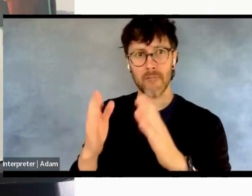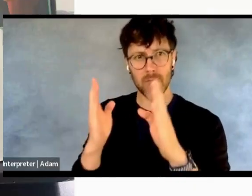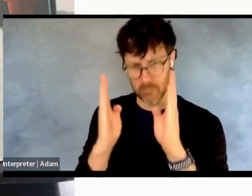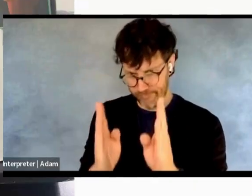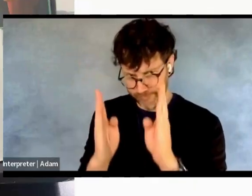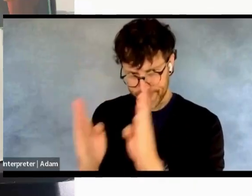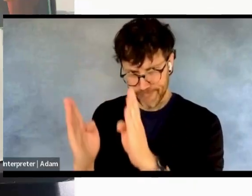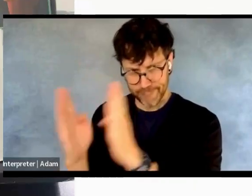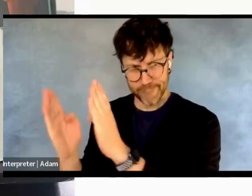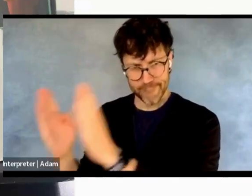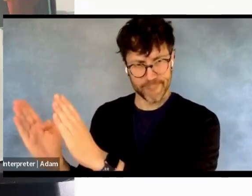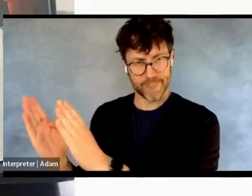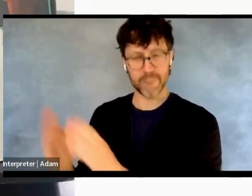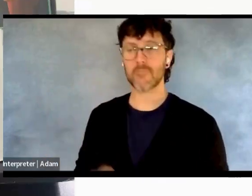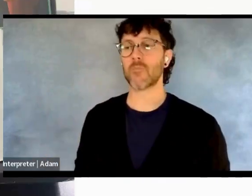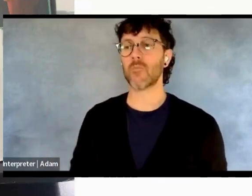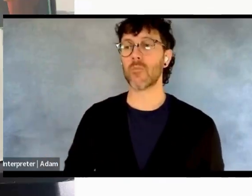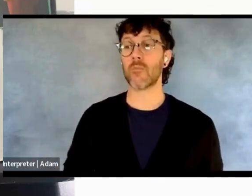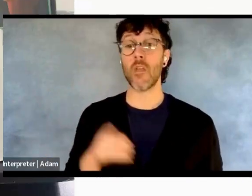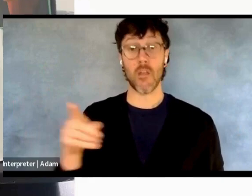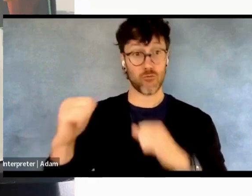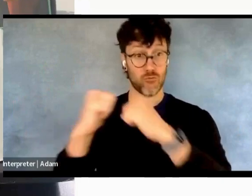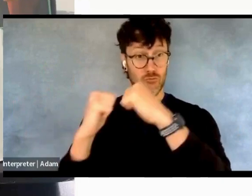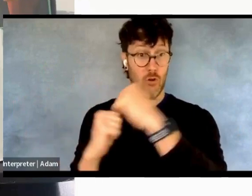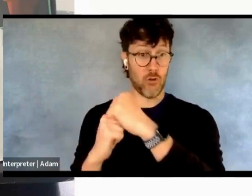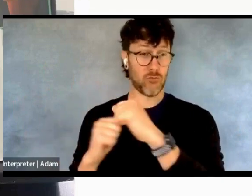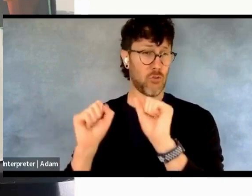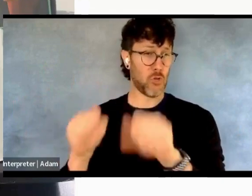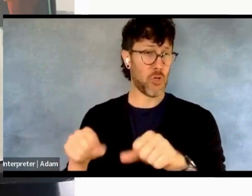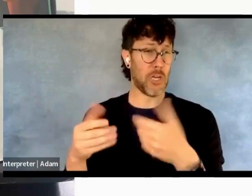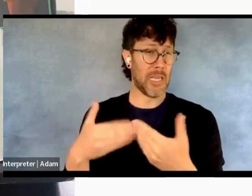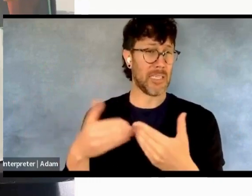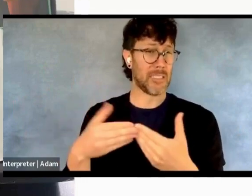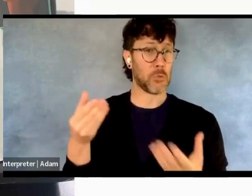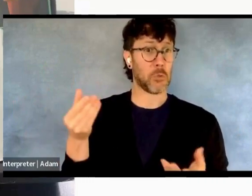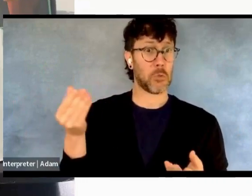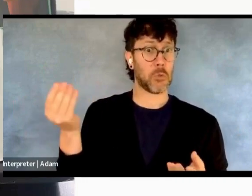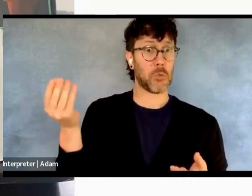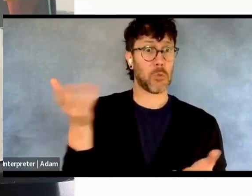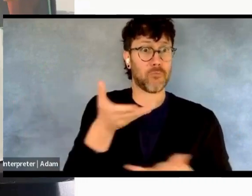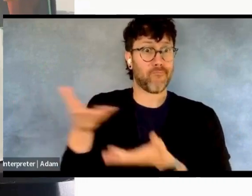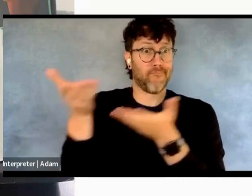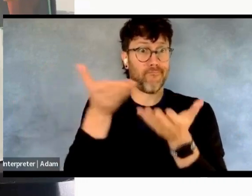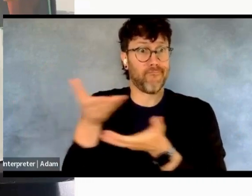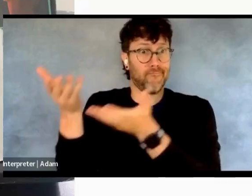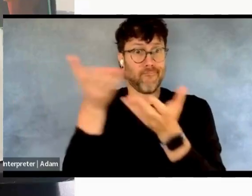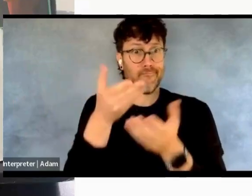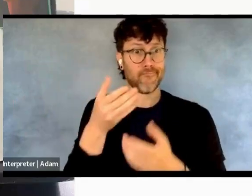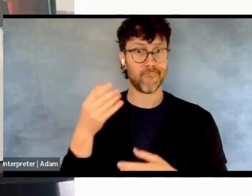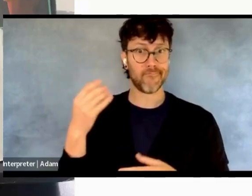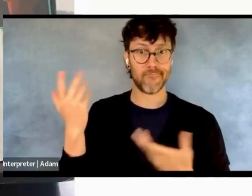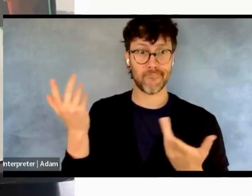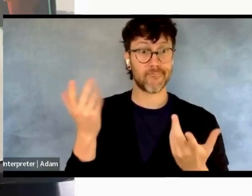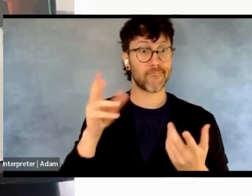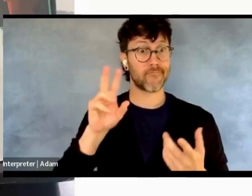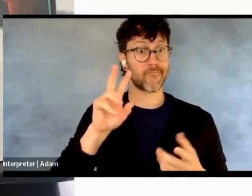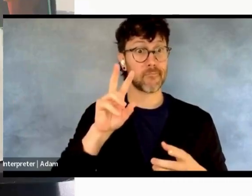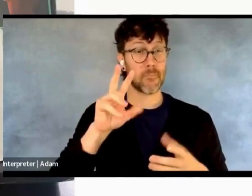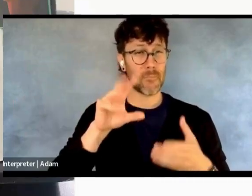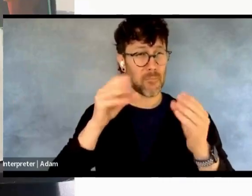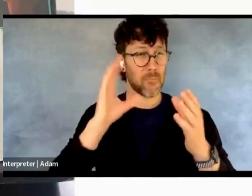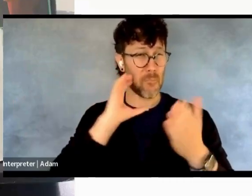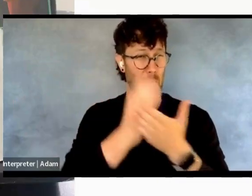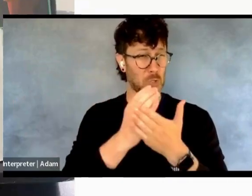And this structure is one that could also be easily carried around. So the 2D pictures, they're a lot easier to